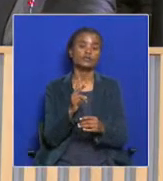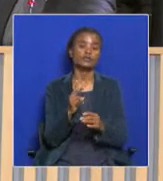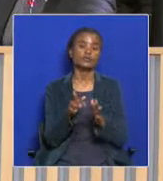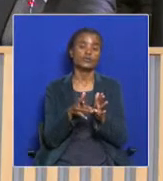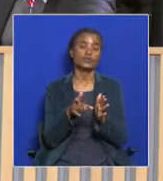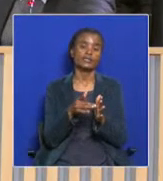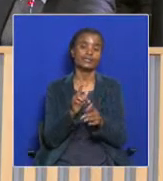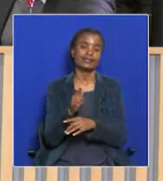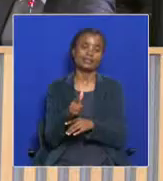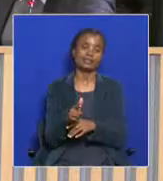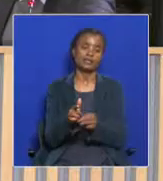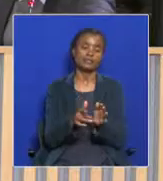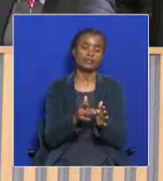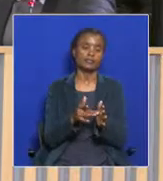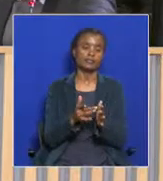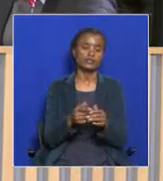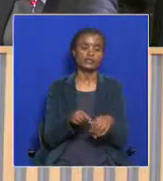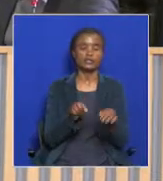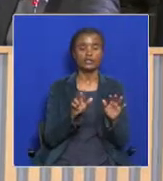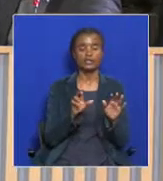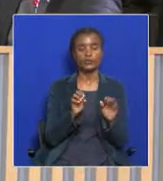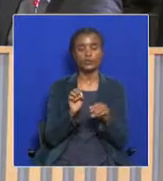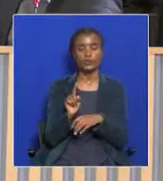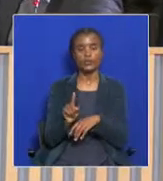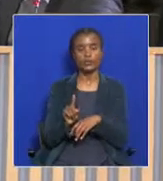just so that it's on record.